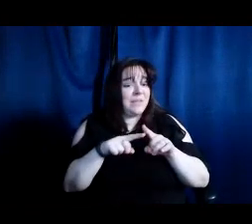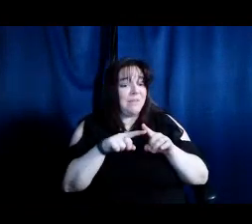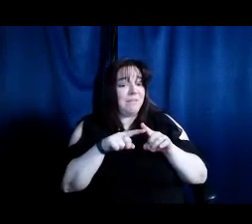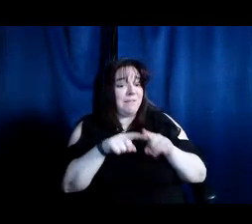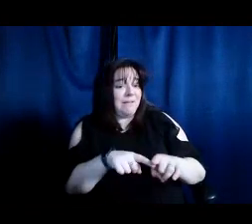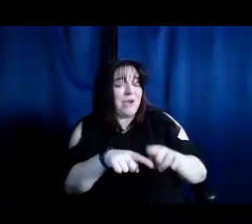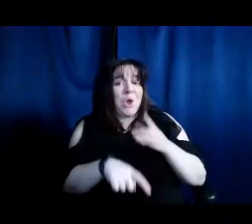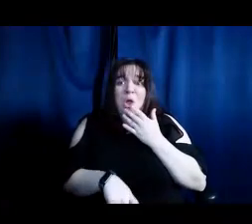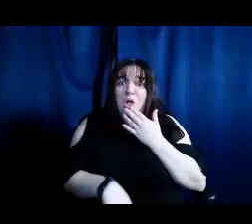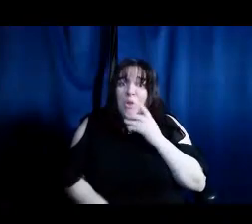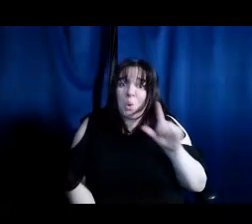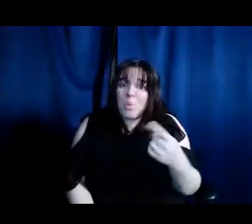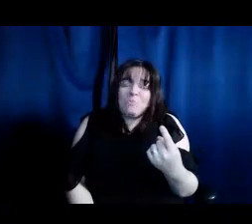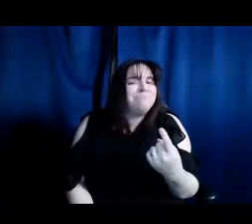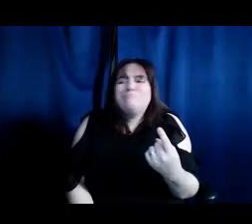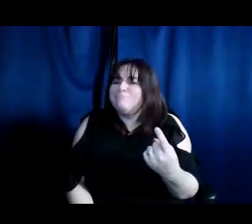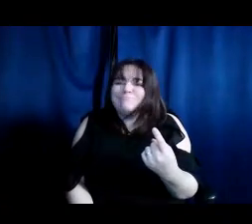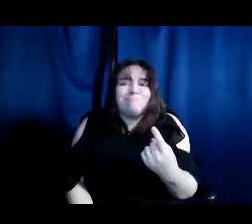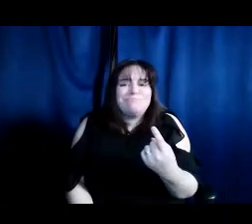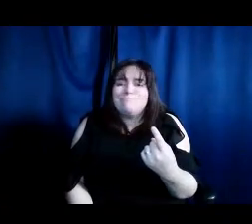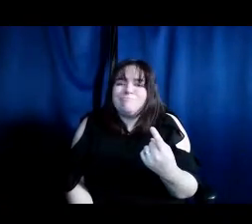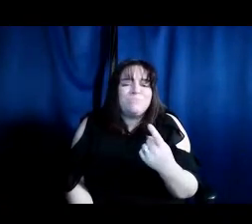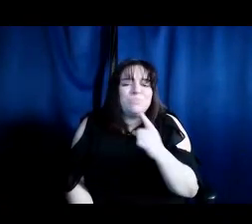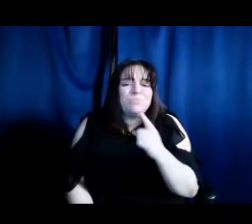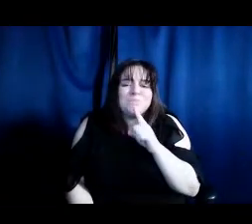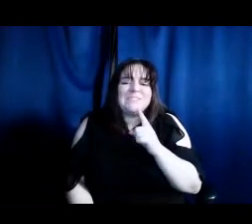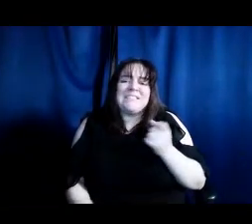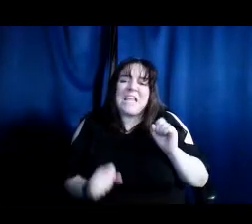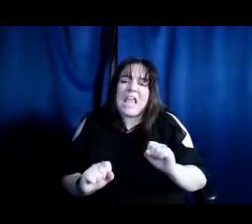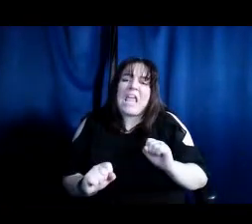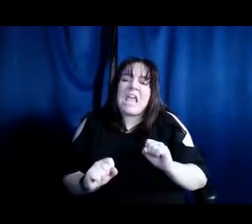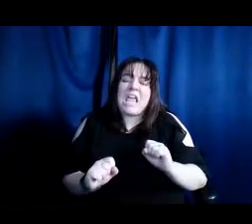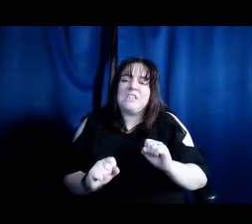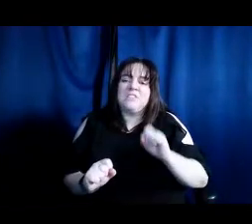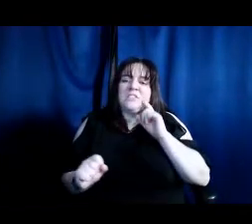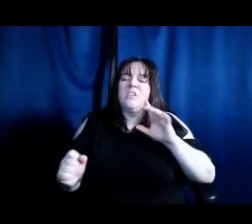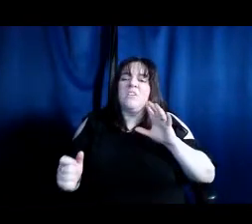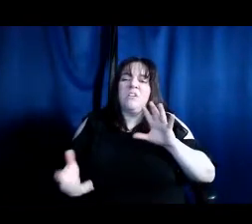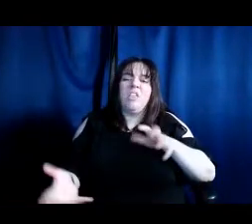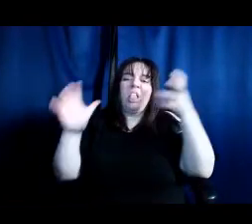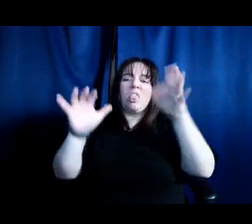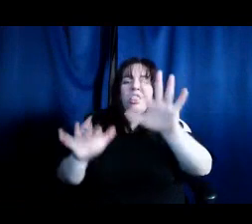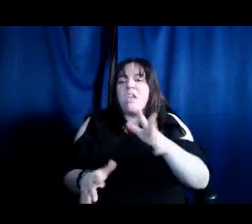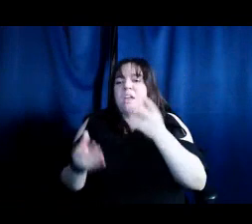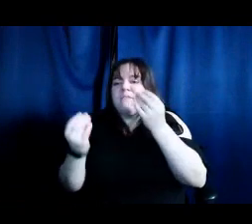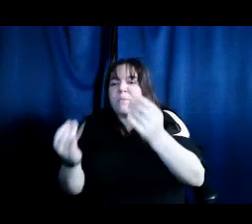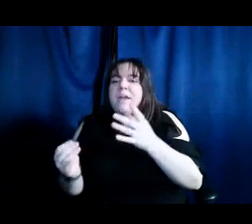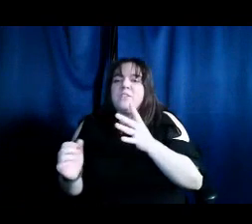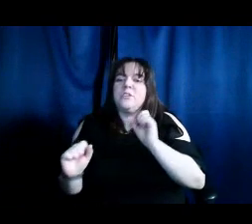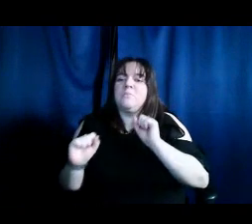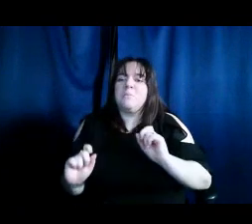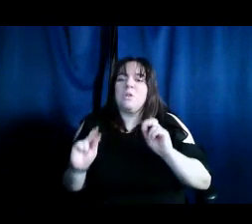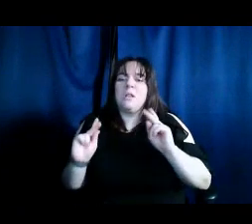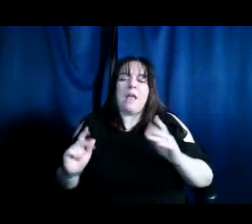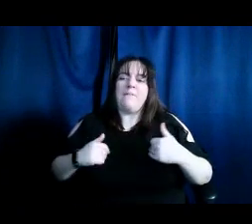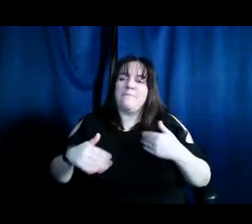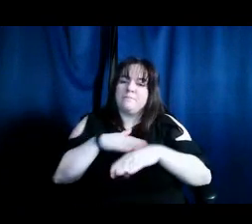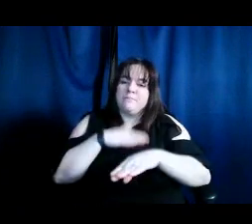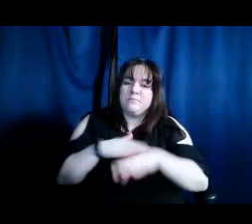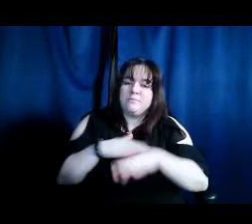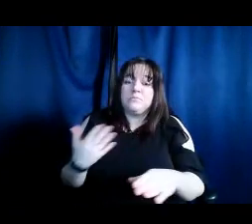information. Users with a vision disability may have a limitation with perceiving